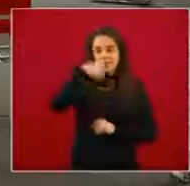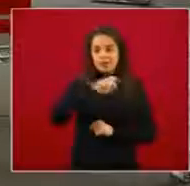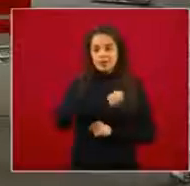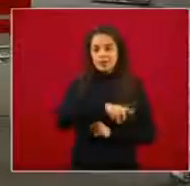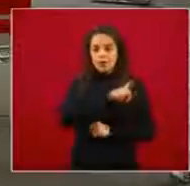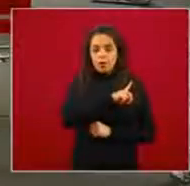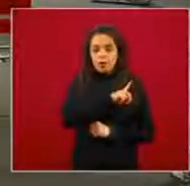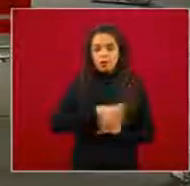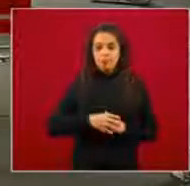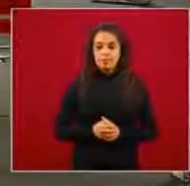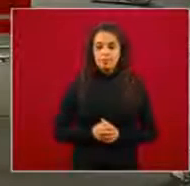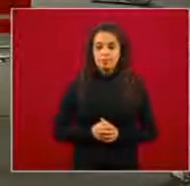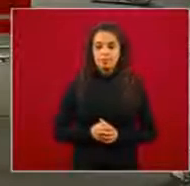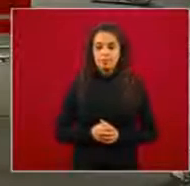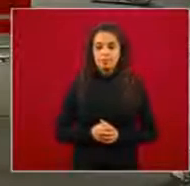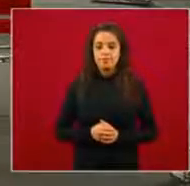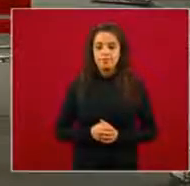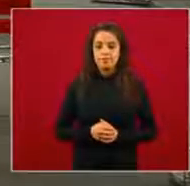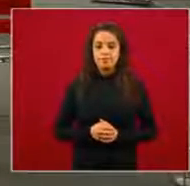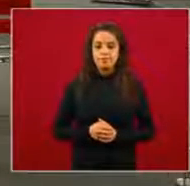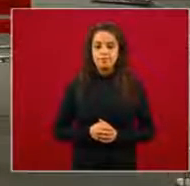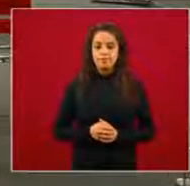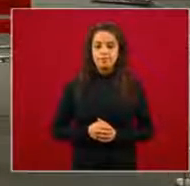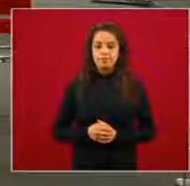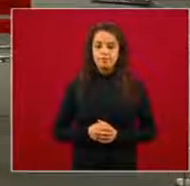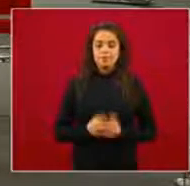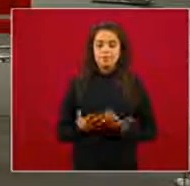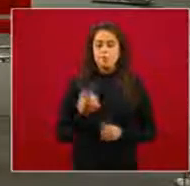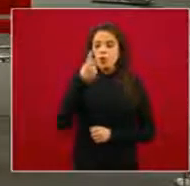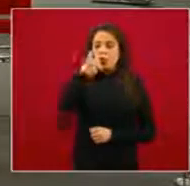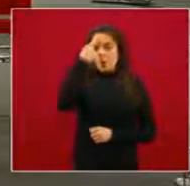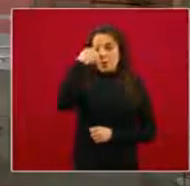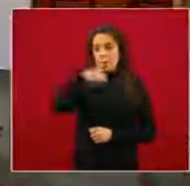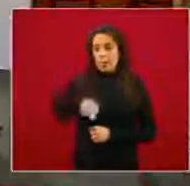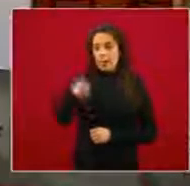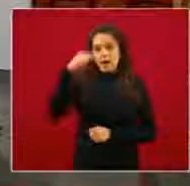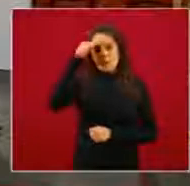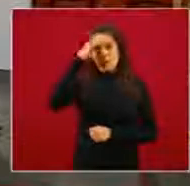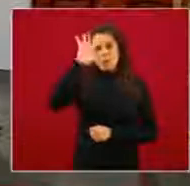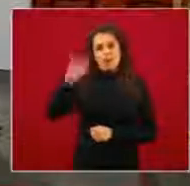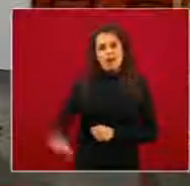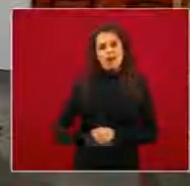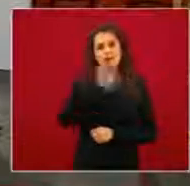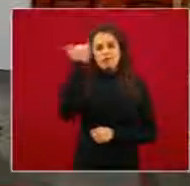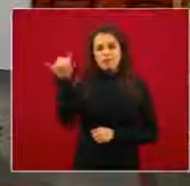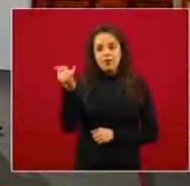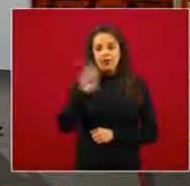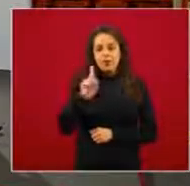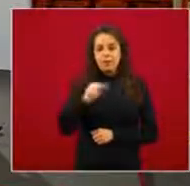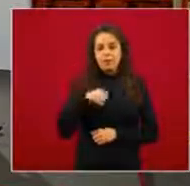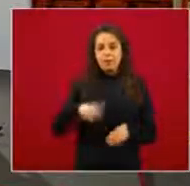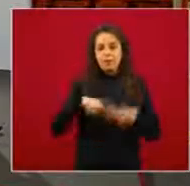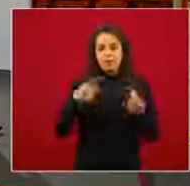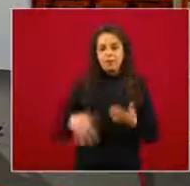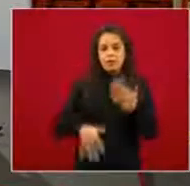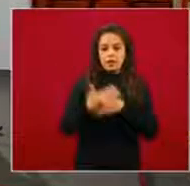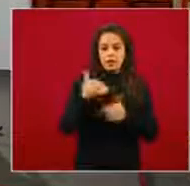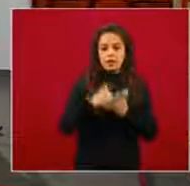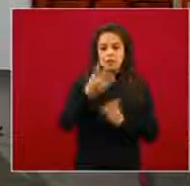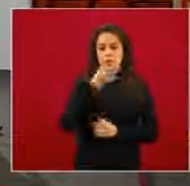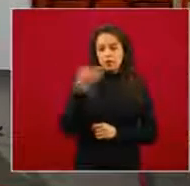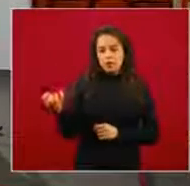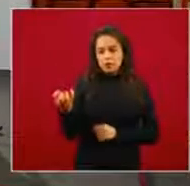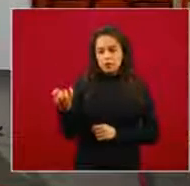against health. And just for you not to have the wrong information, we have provided